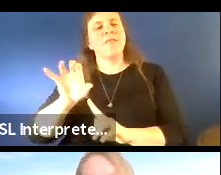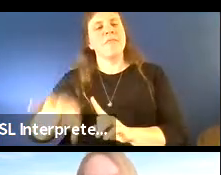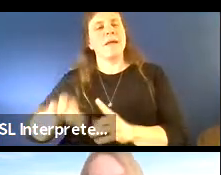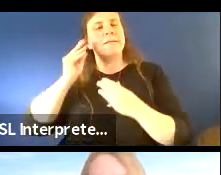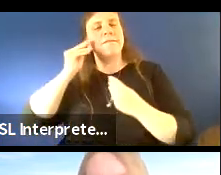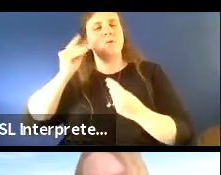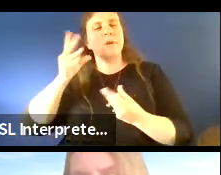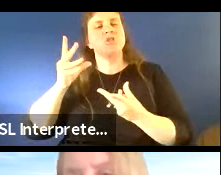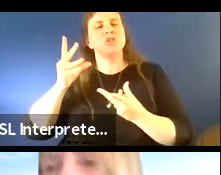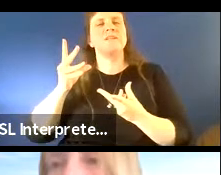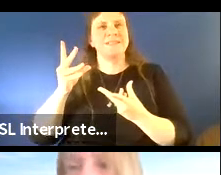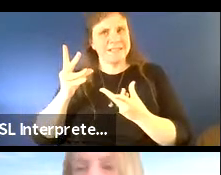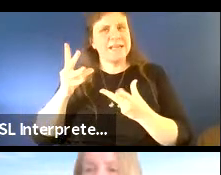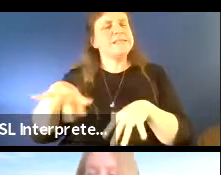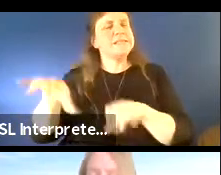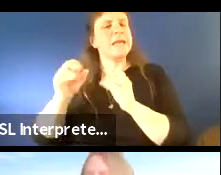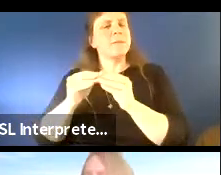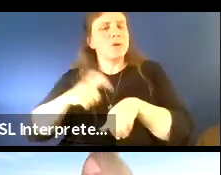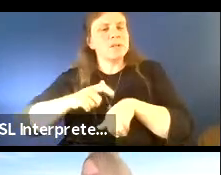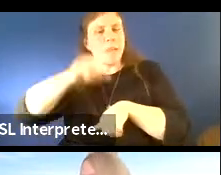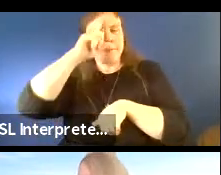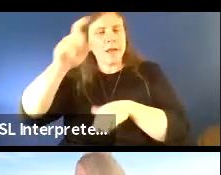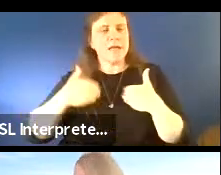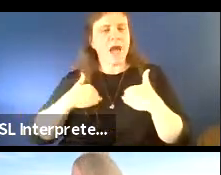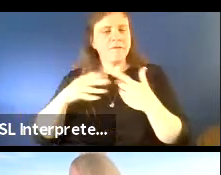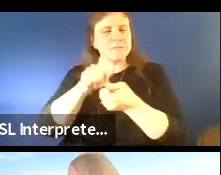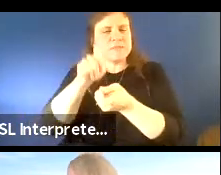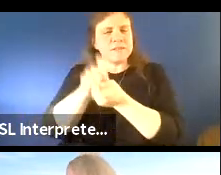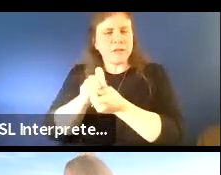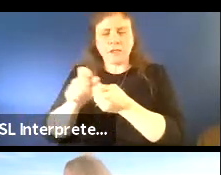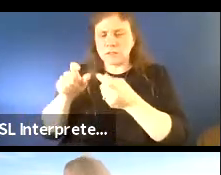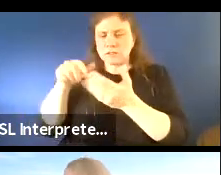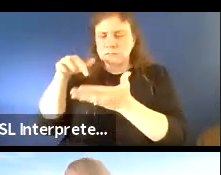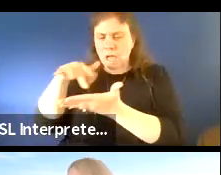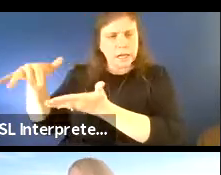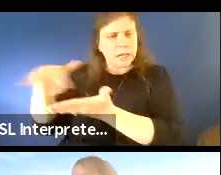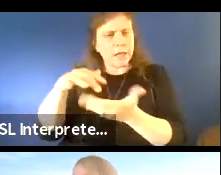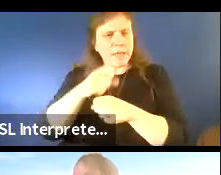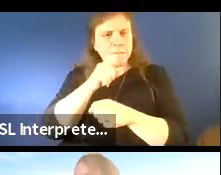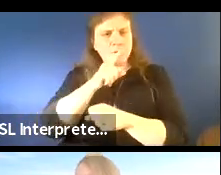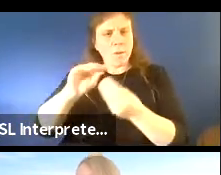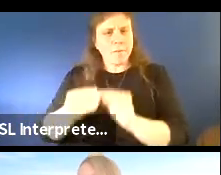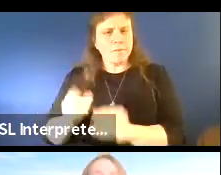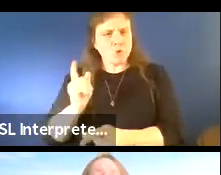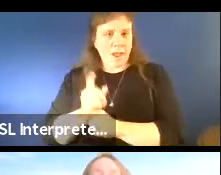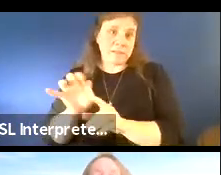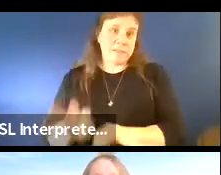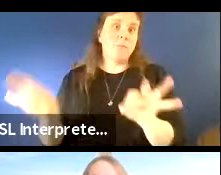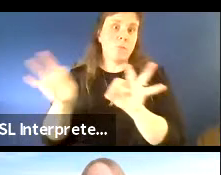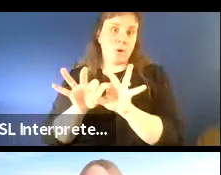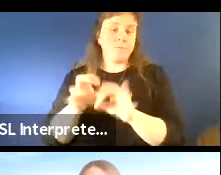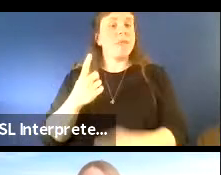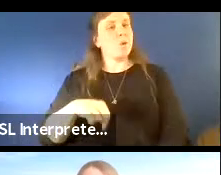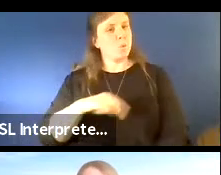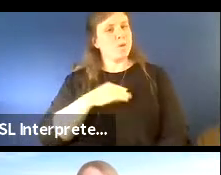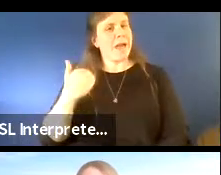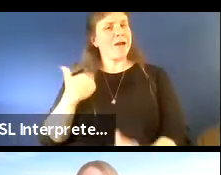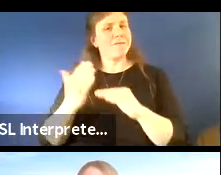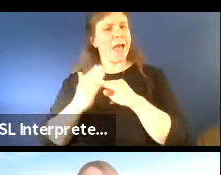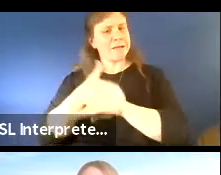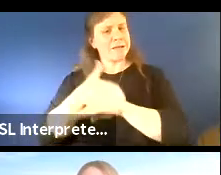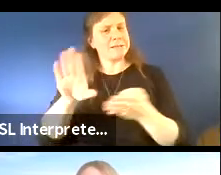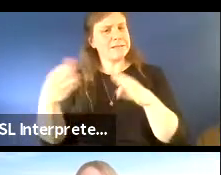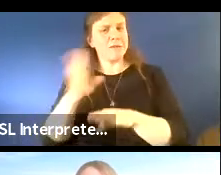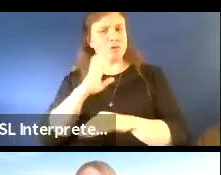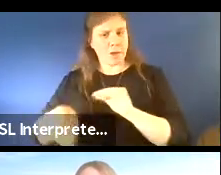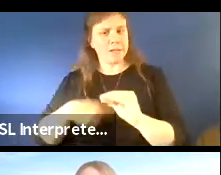these nuances that are really important. And we do have an excess deaths, I believe, publication talking about the very thing you're